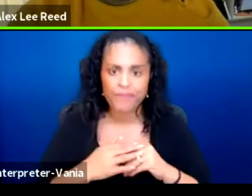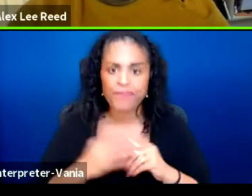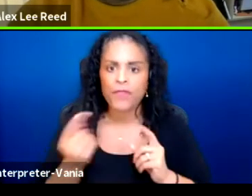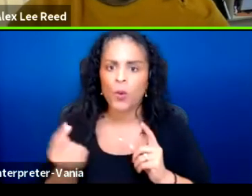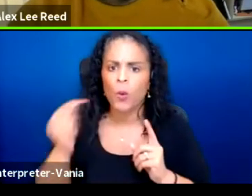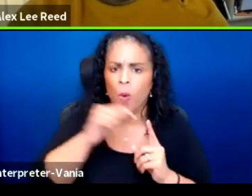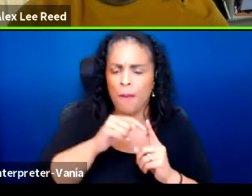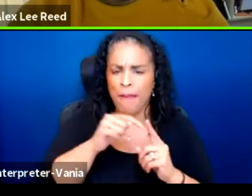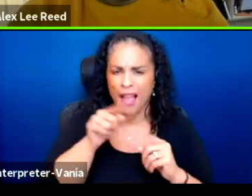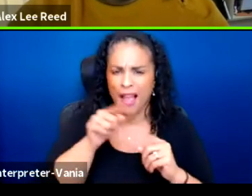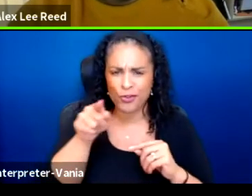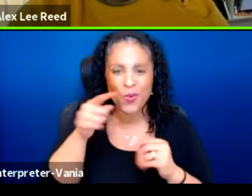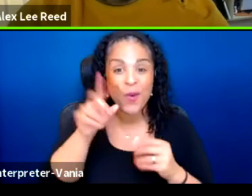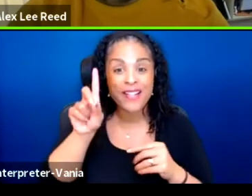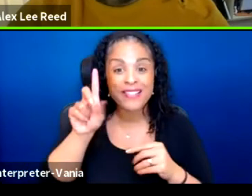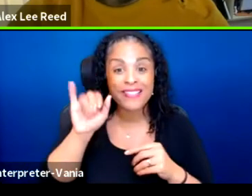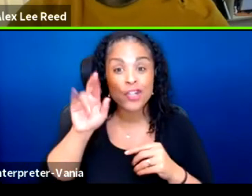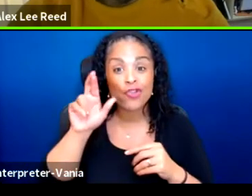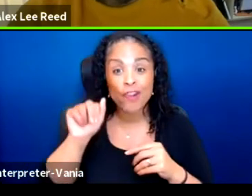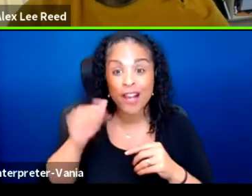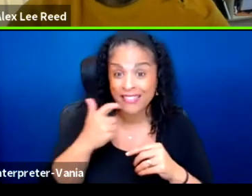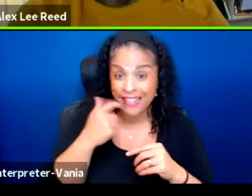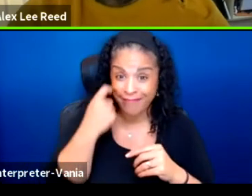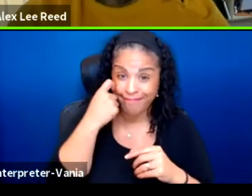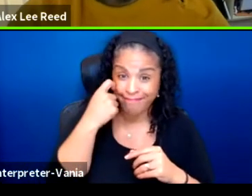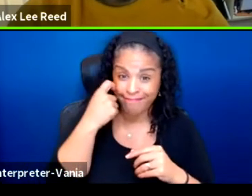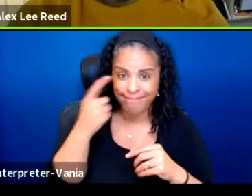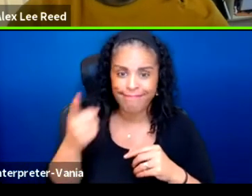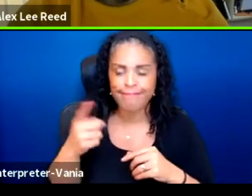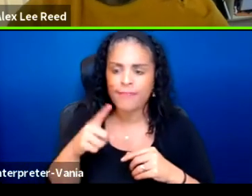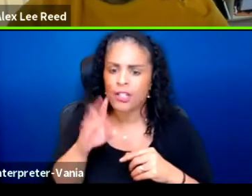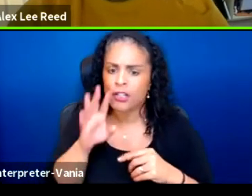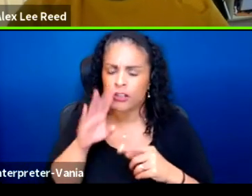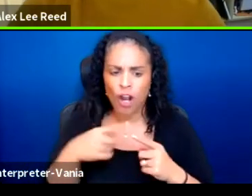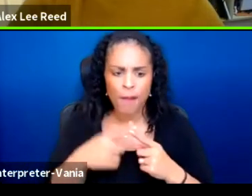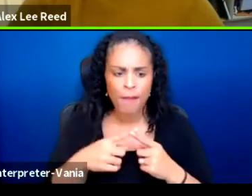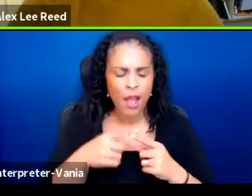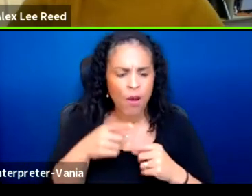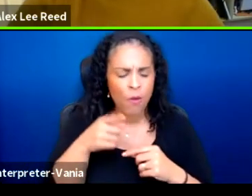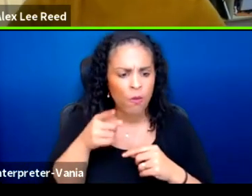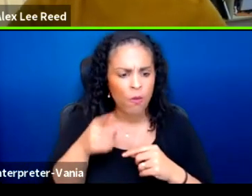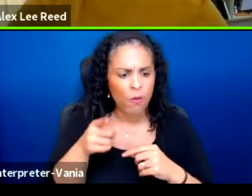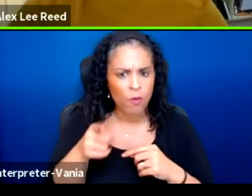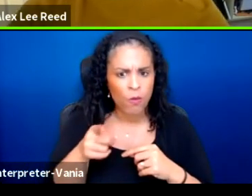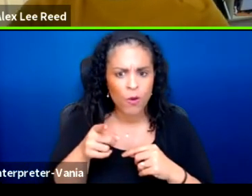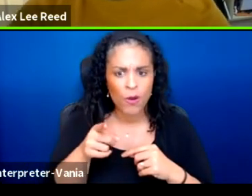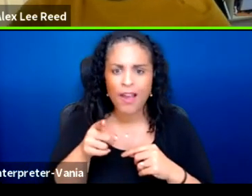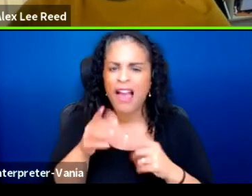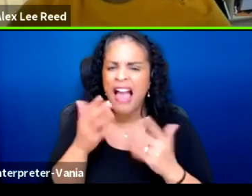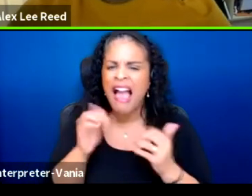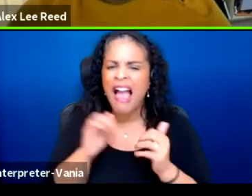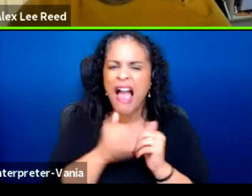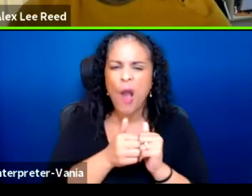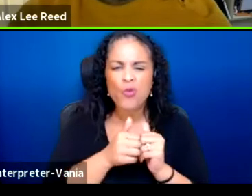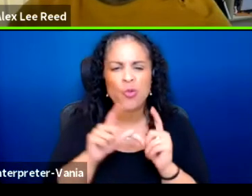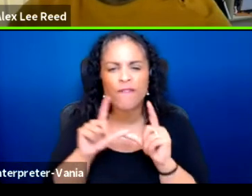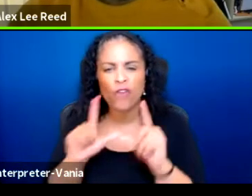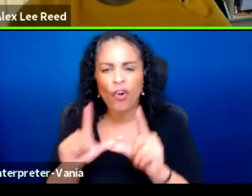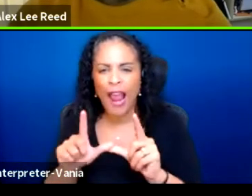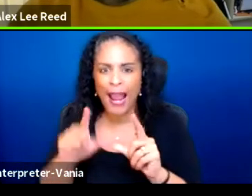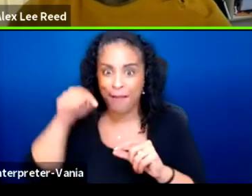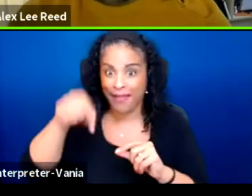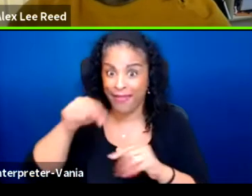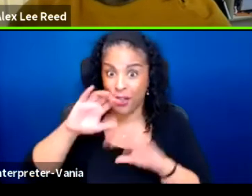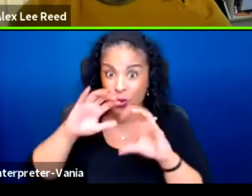to what Deidre said a little bit ago about framing as if this world that